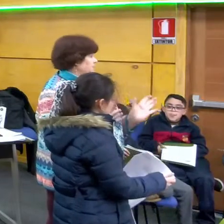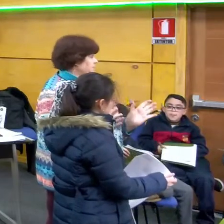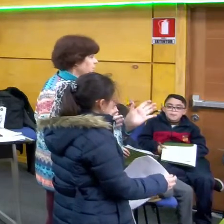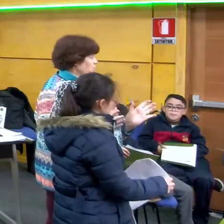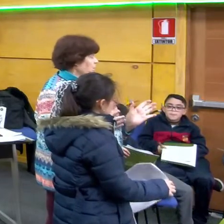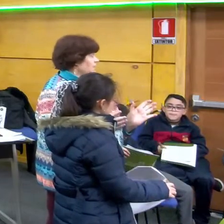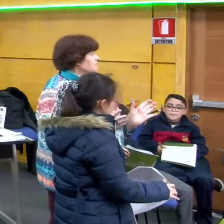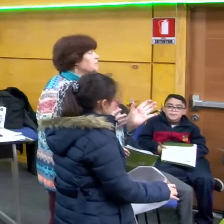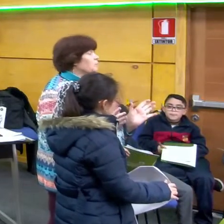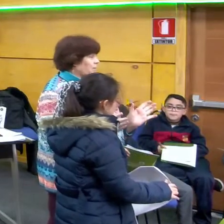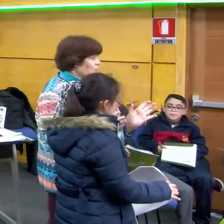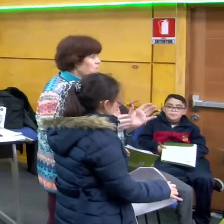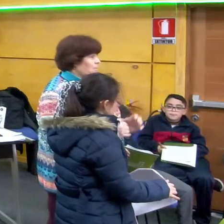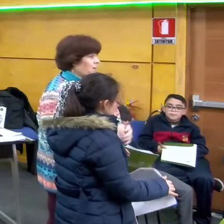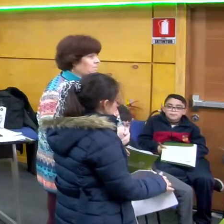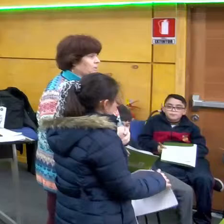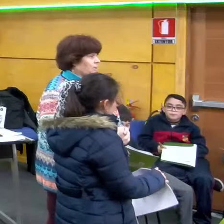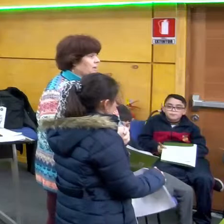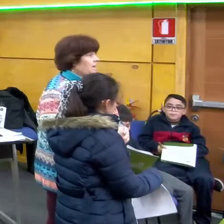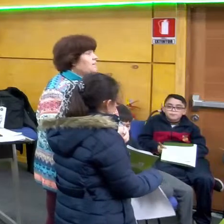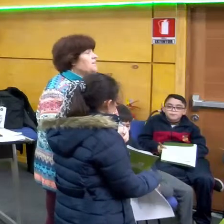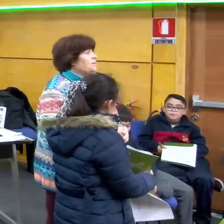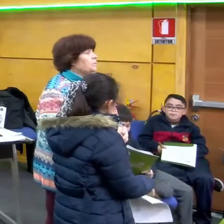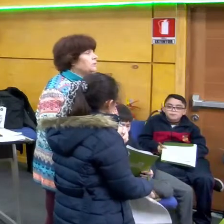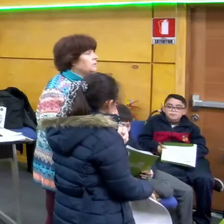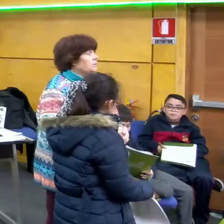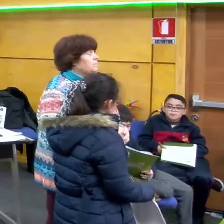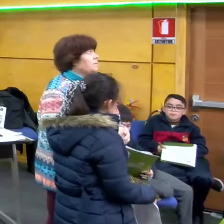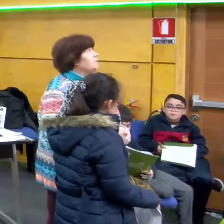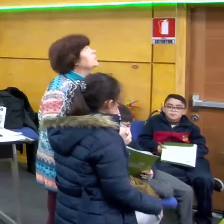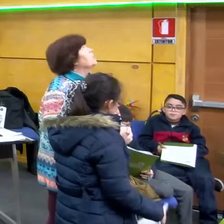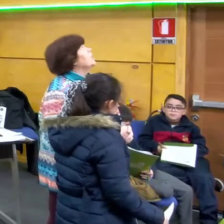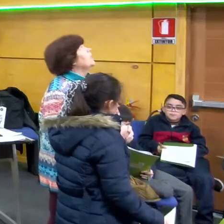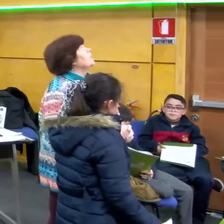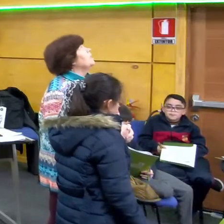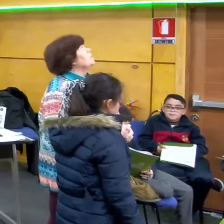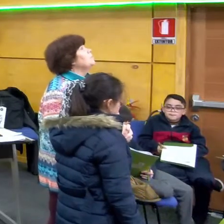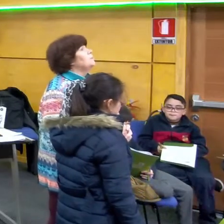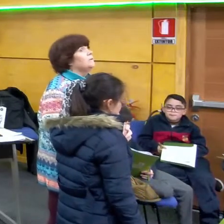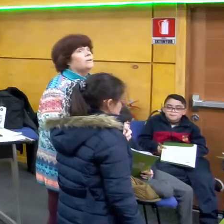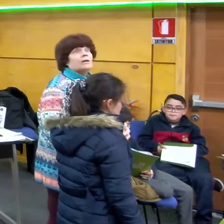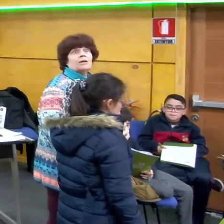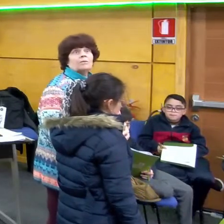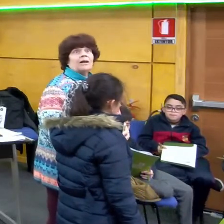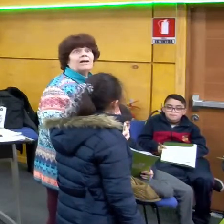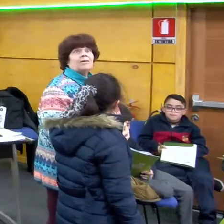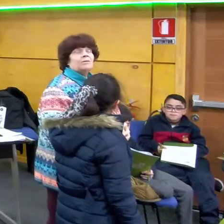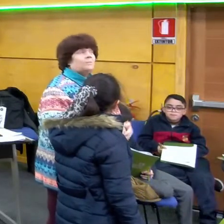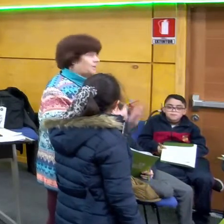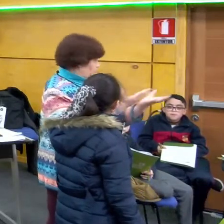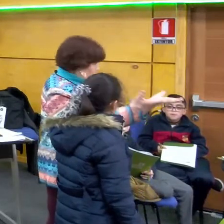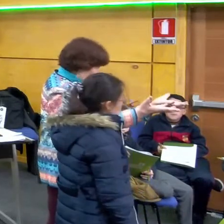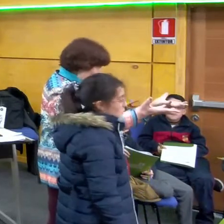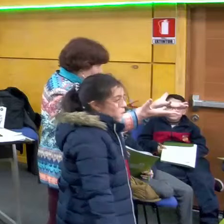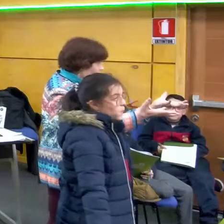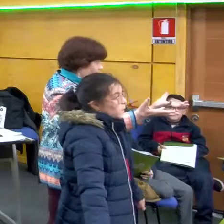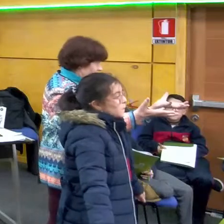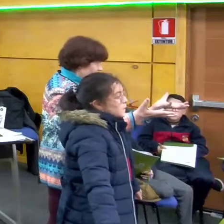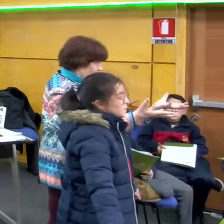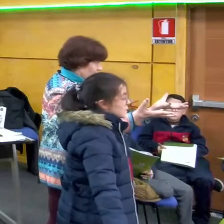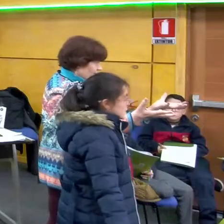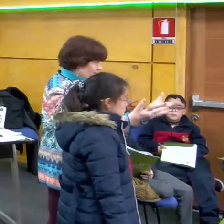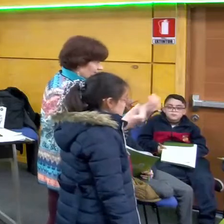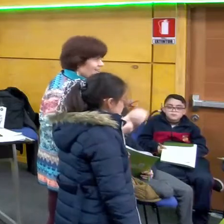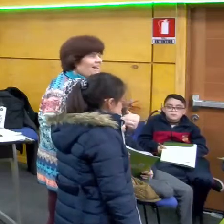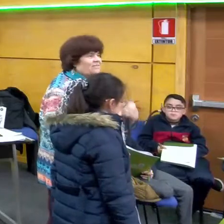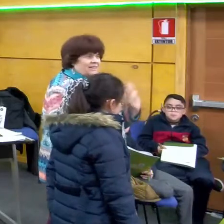when they start practicing without the paper, they will maybe look up, around, but they won't look at their